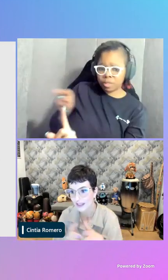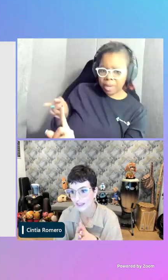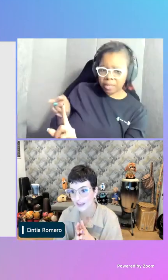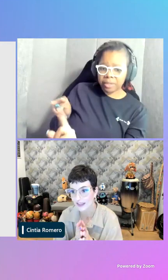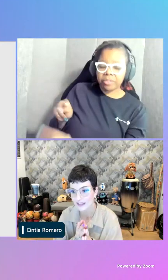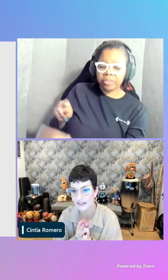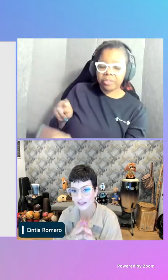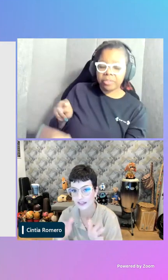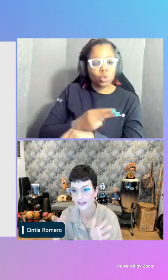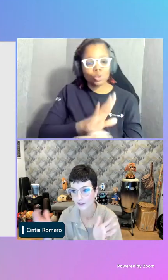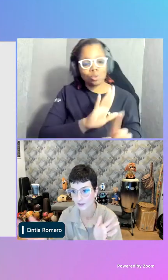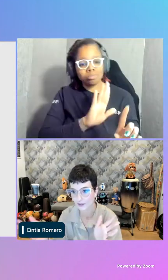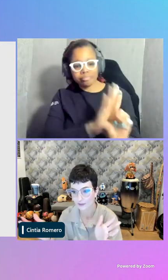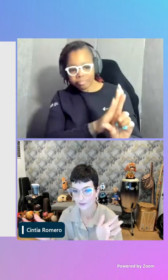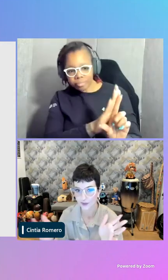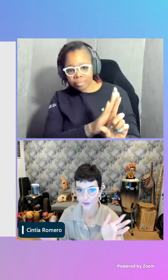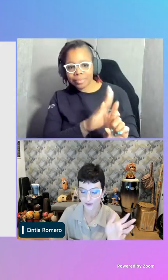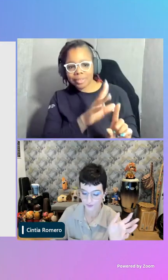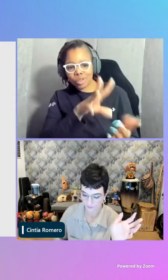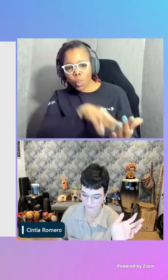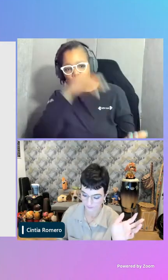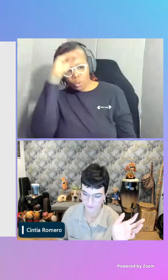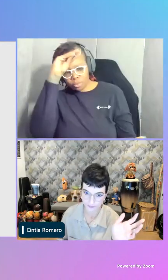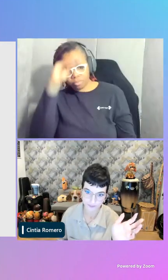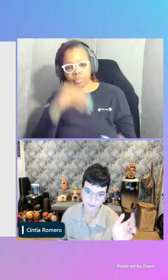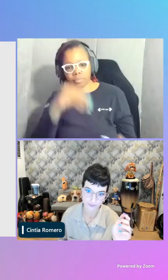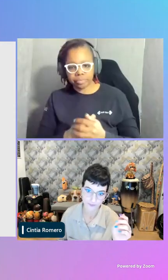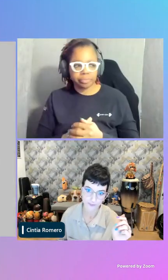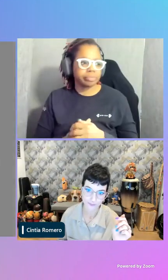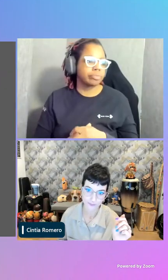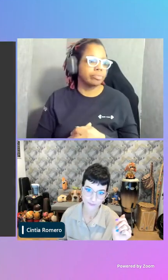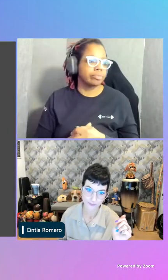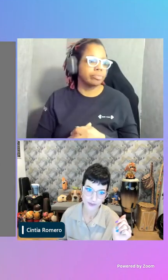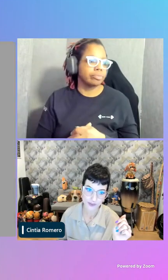use that as a learn for you.